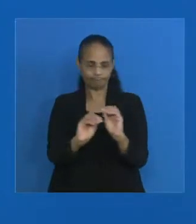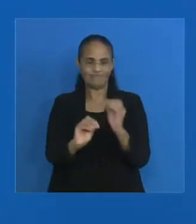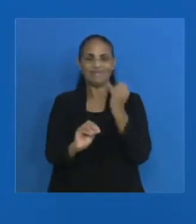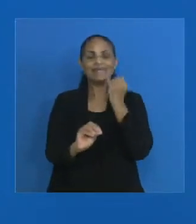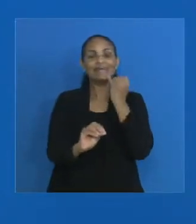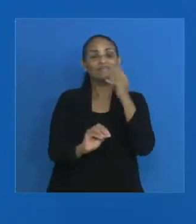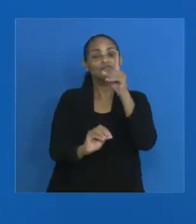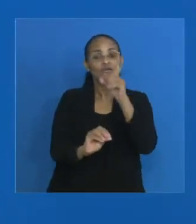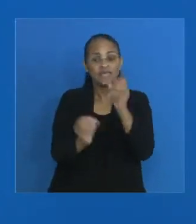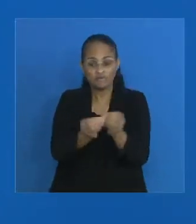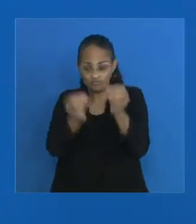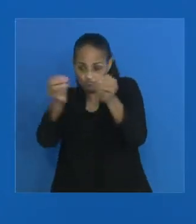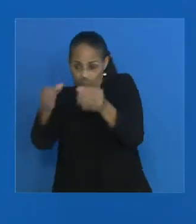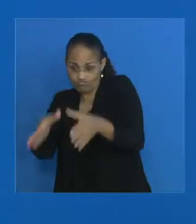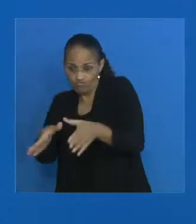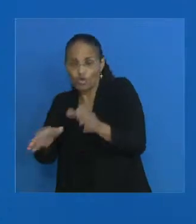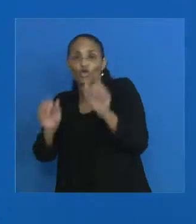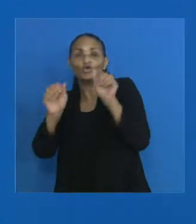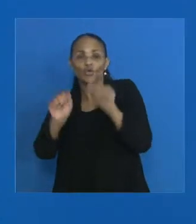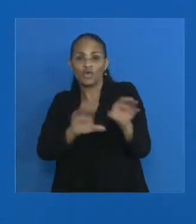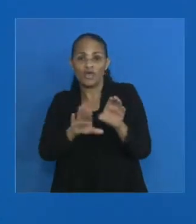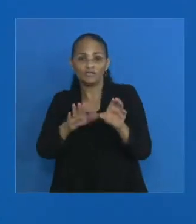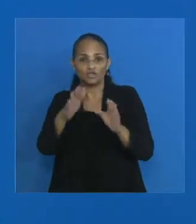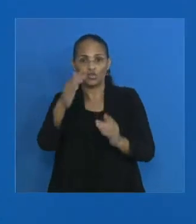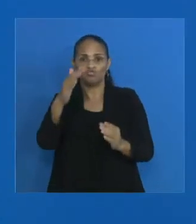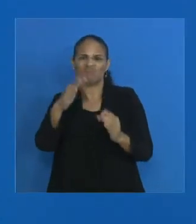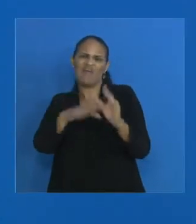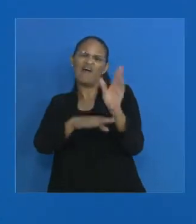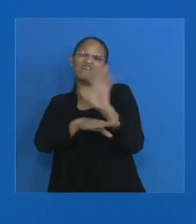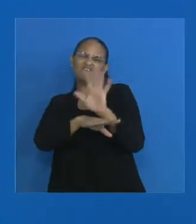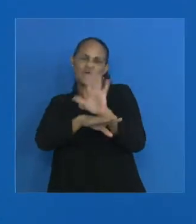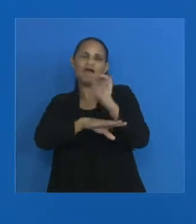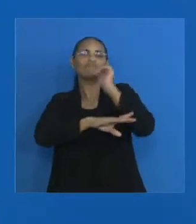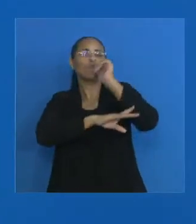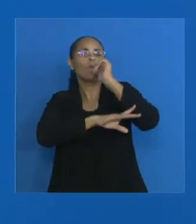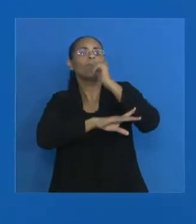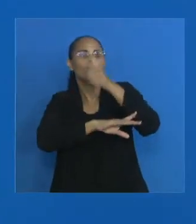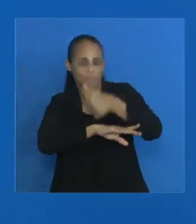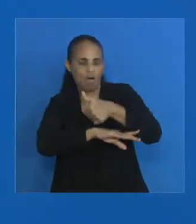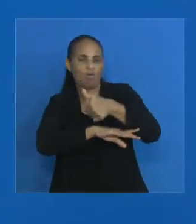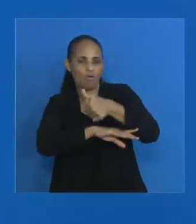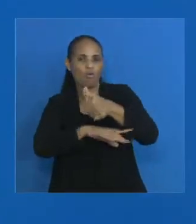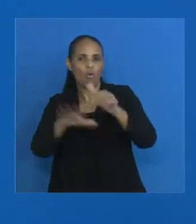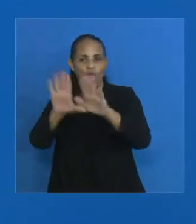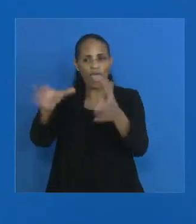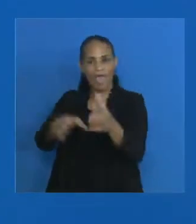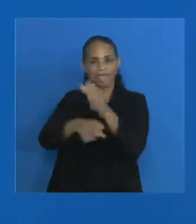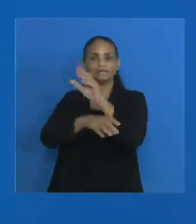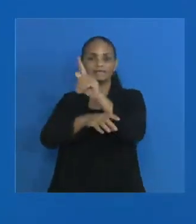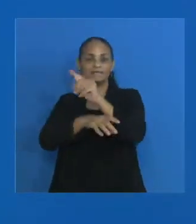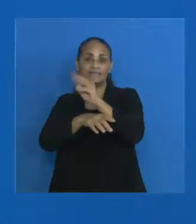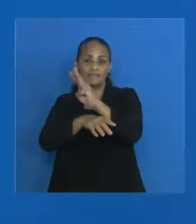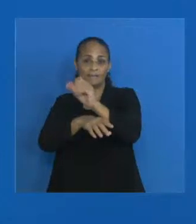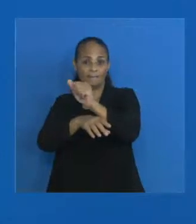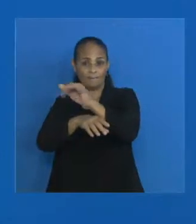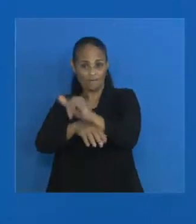If you need to drop your trash, you can do so up until 5 p.m. tomorrow at Tynes Bay.